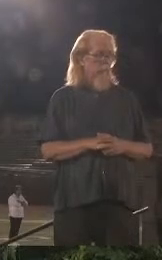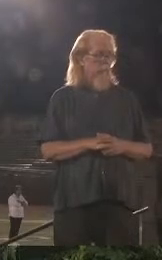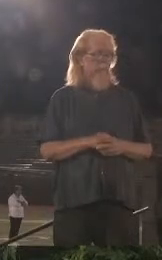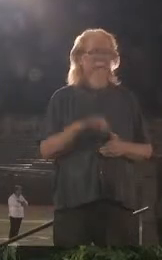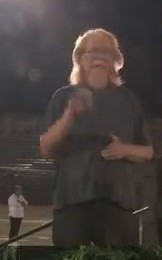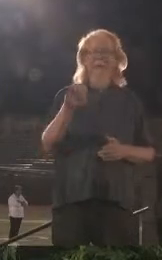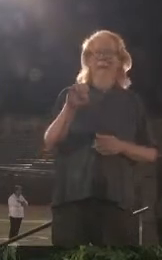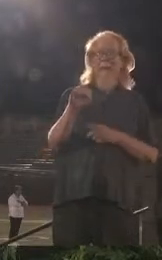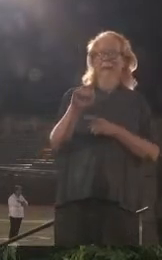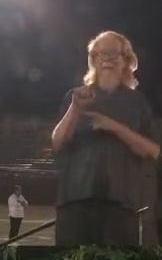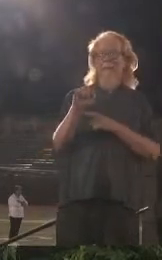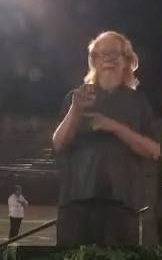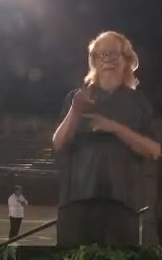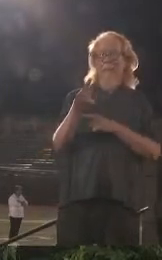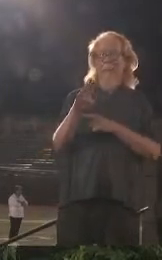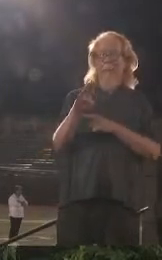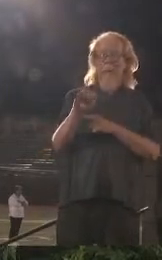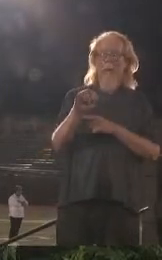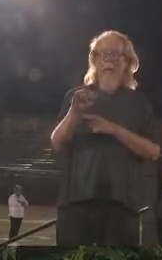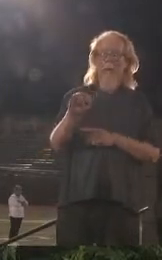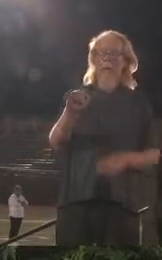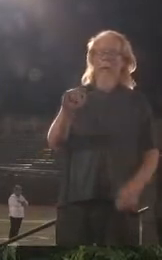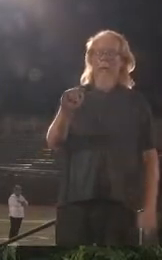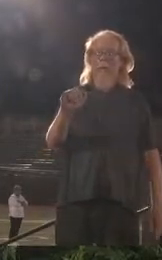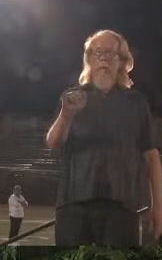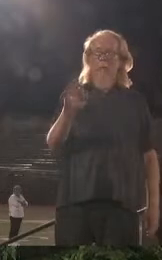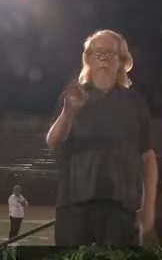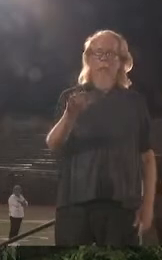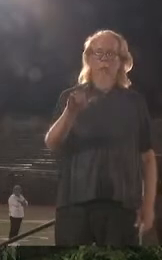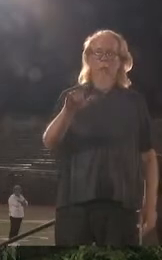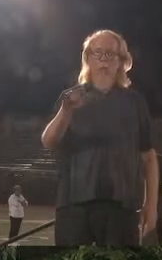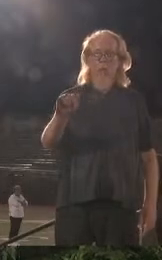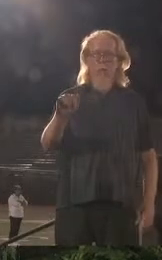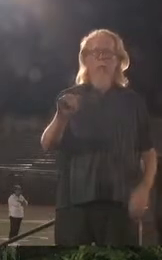Esteban Tafoya will be attending St. Philip's College.